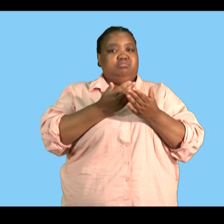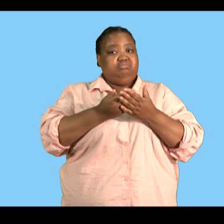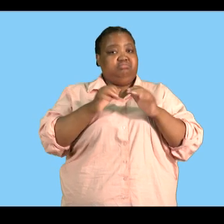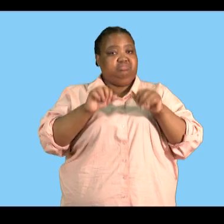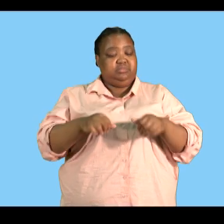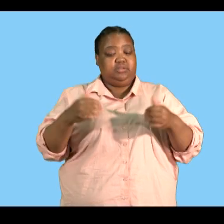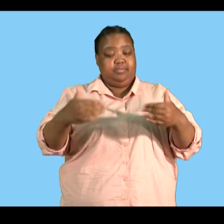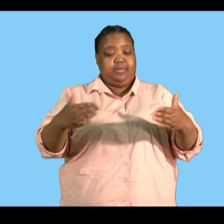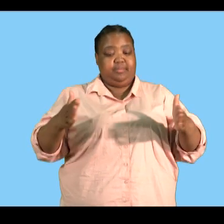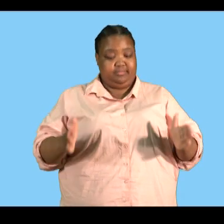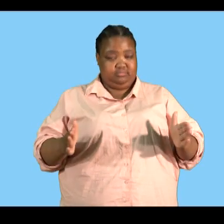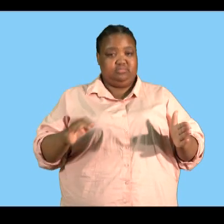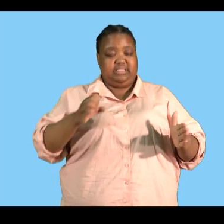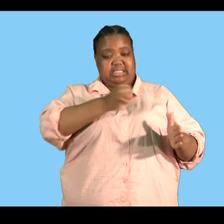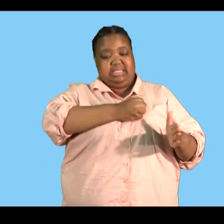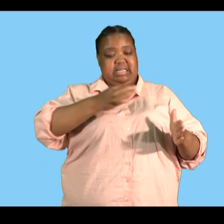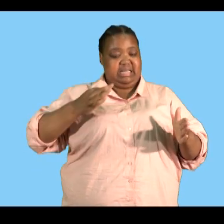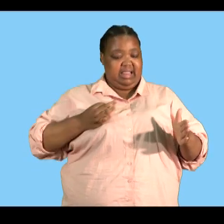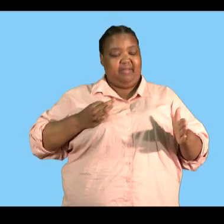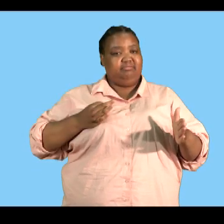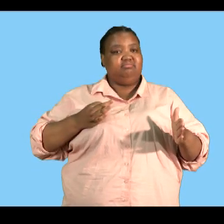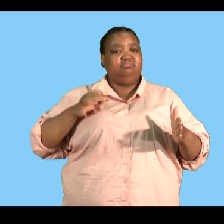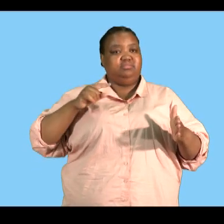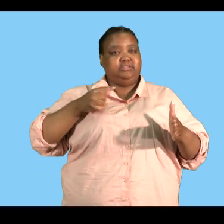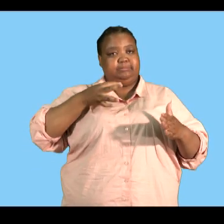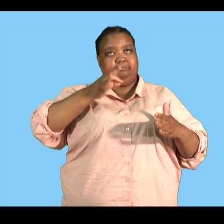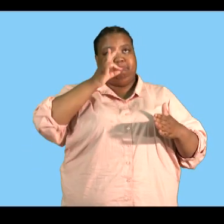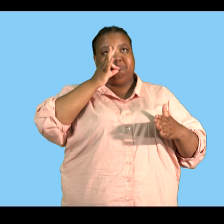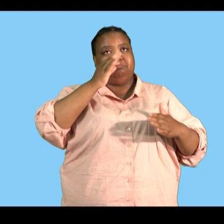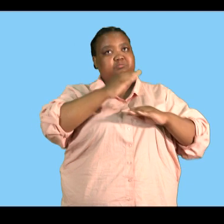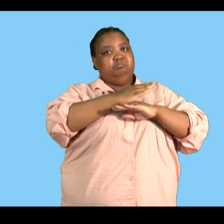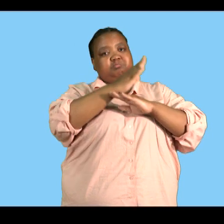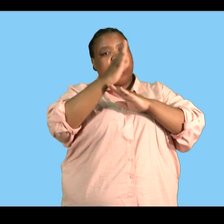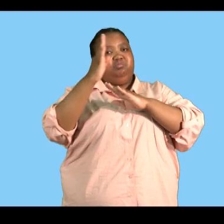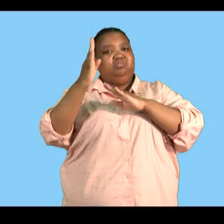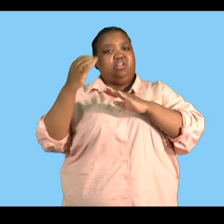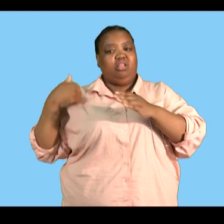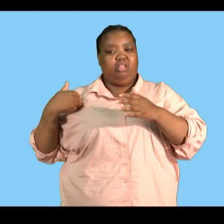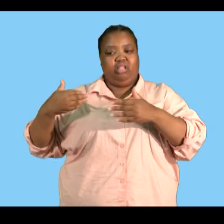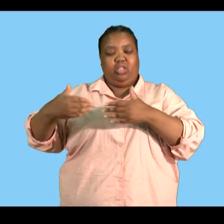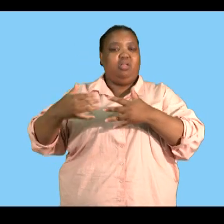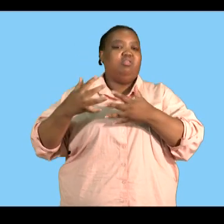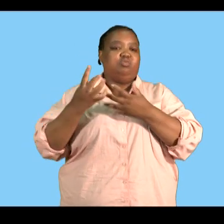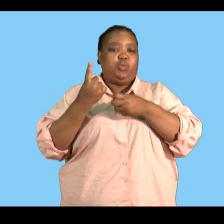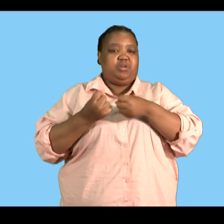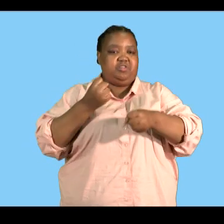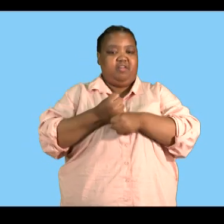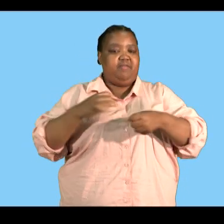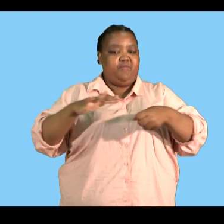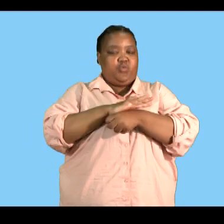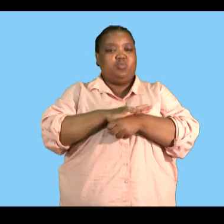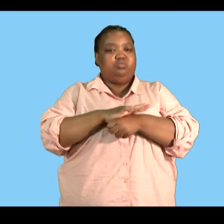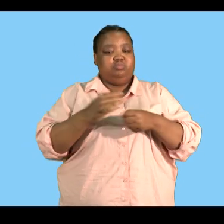that is enough to last the staff for a whole year. The tins of coffee are